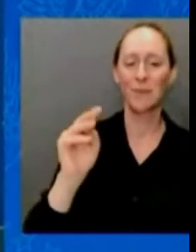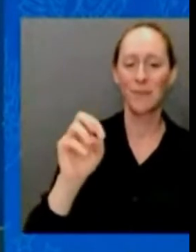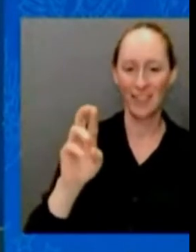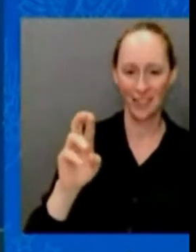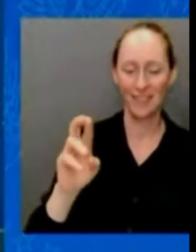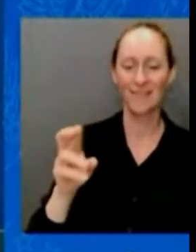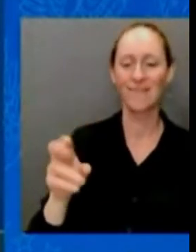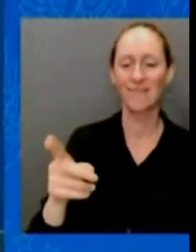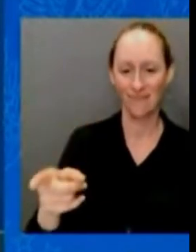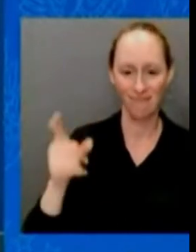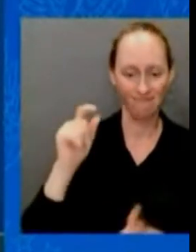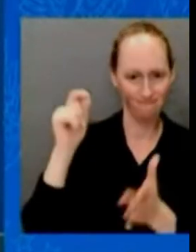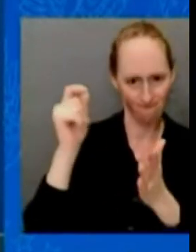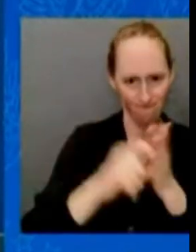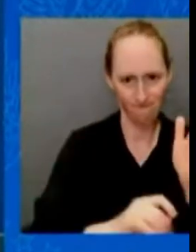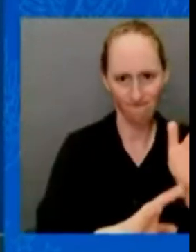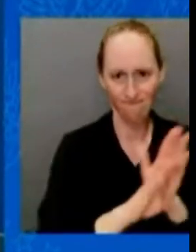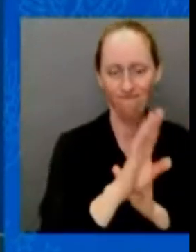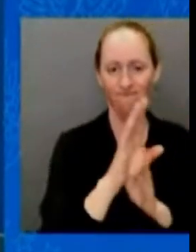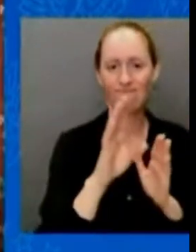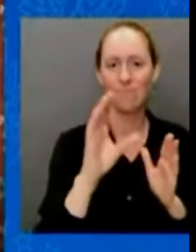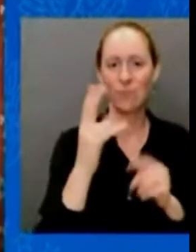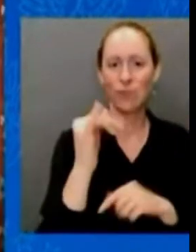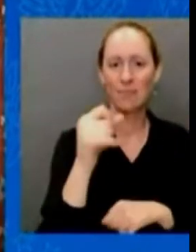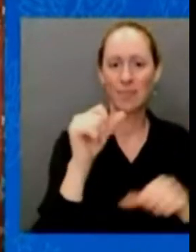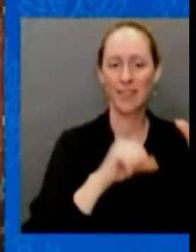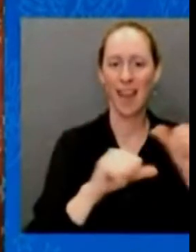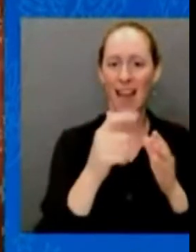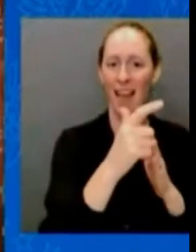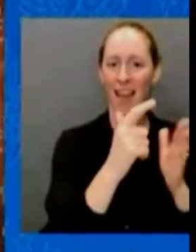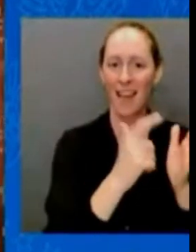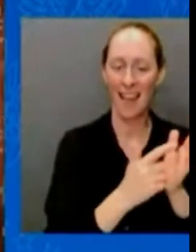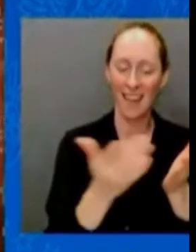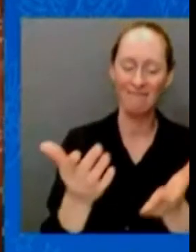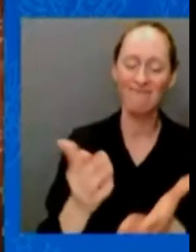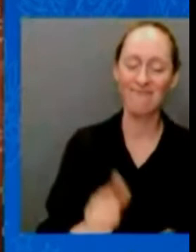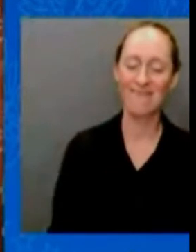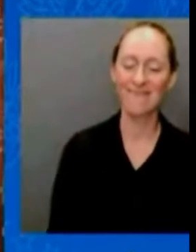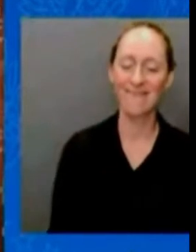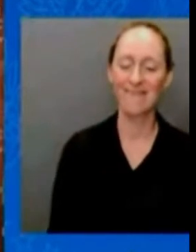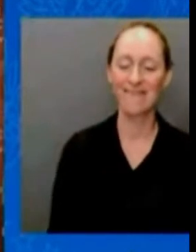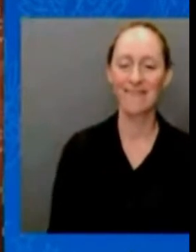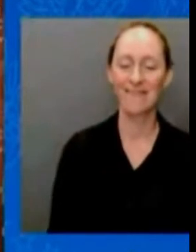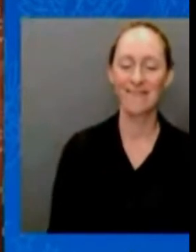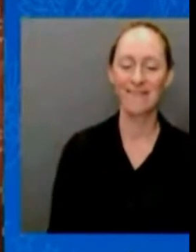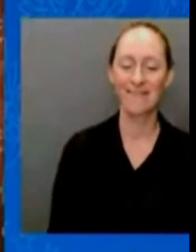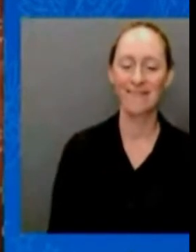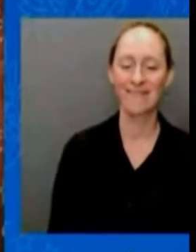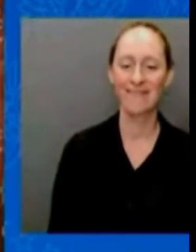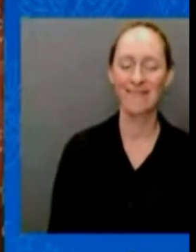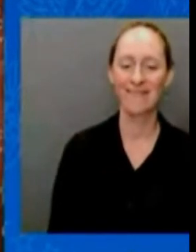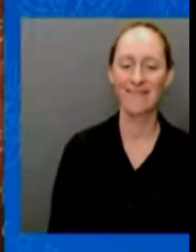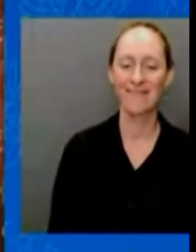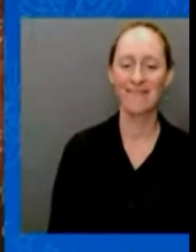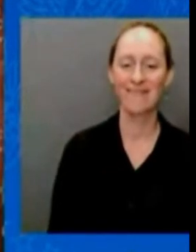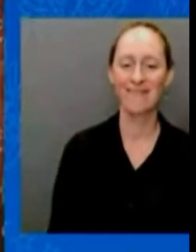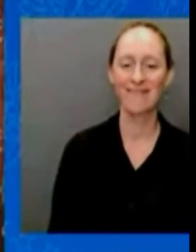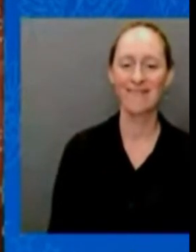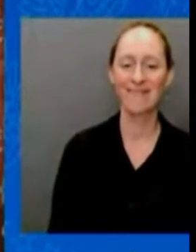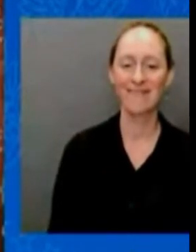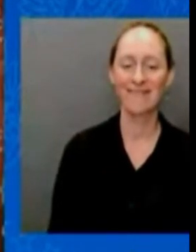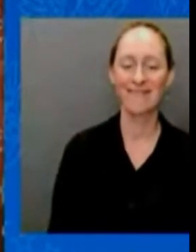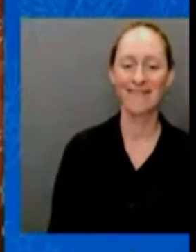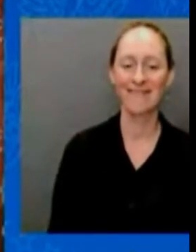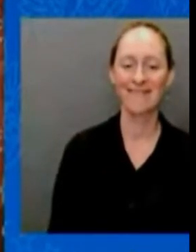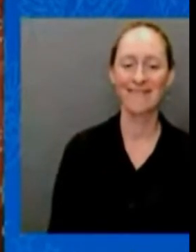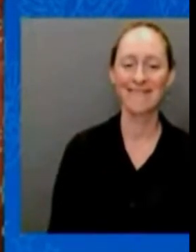here. Chuck, the podium is yours. Thank you, Mr. President. Great job. That was well